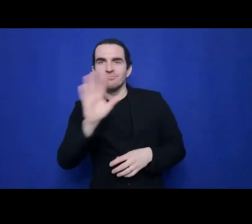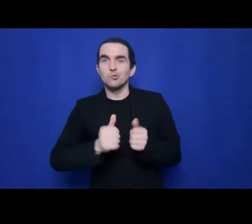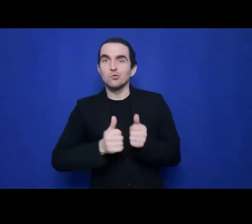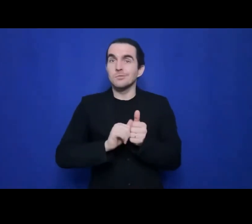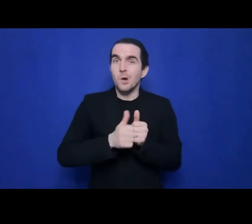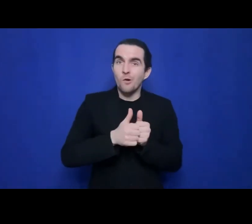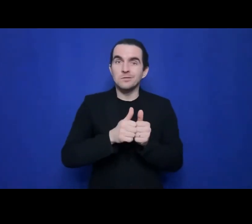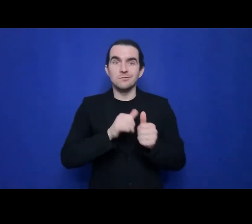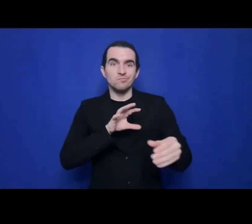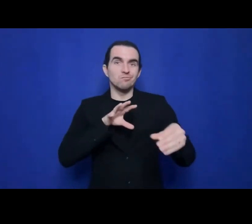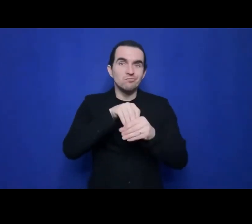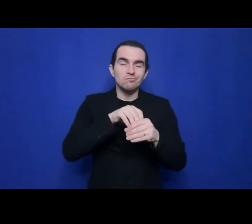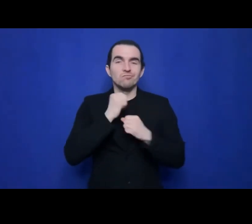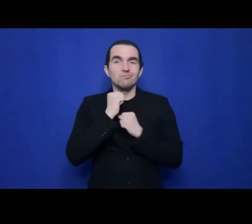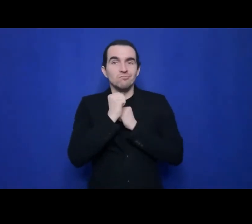de recreación,